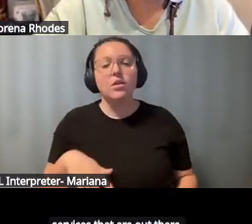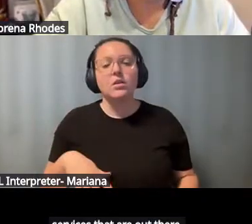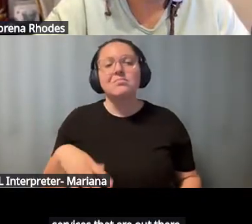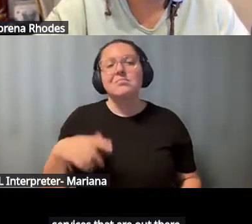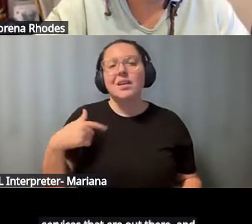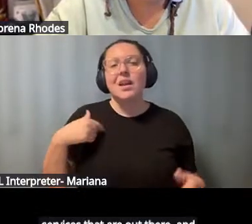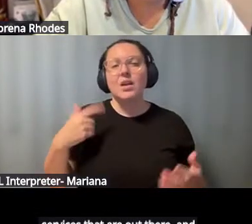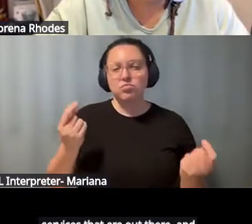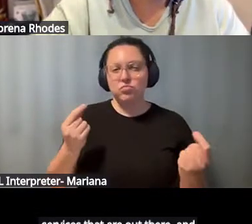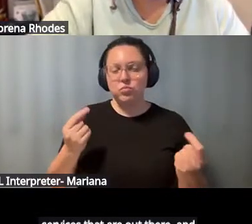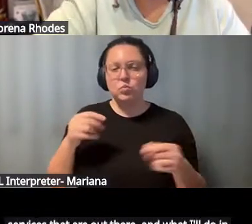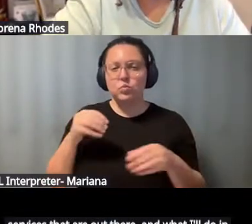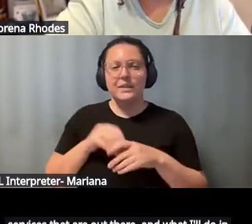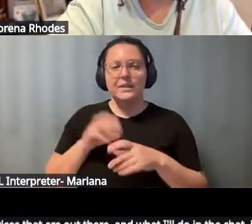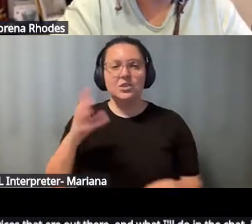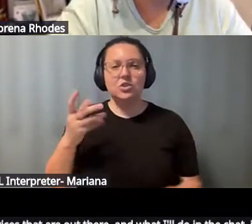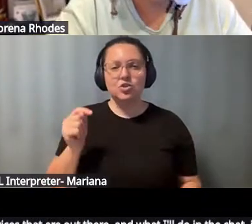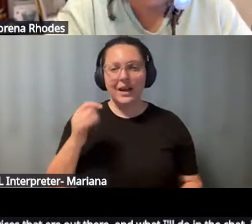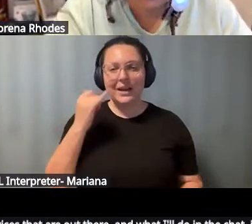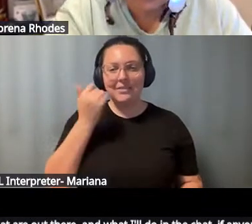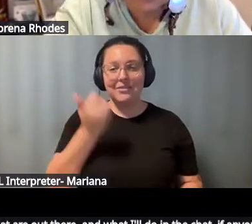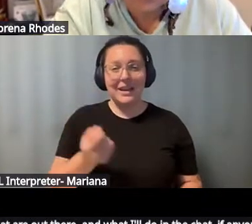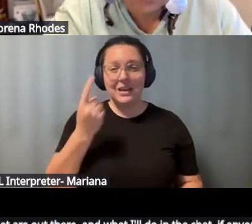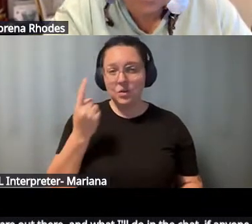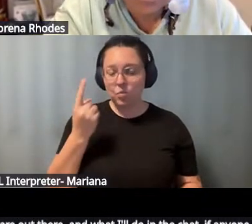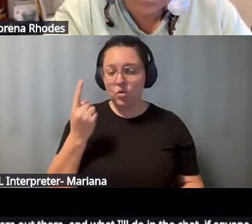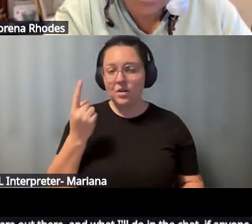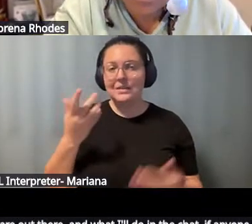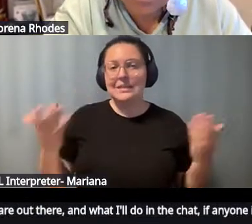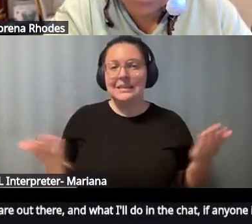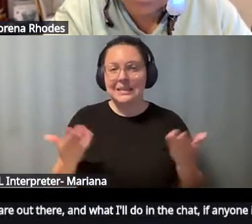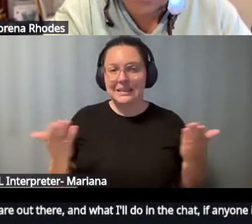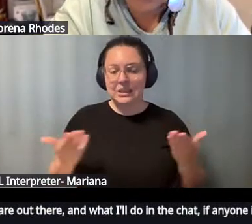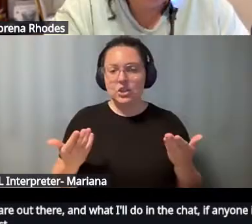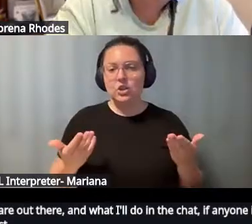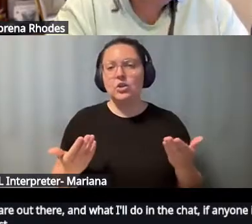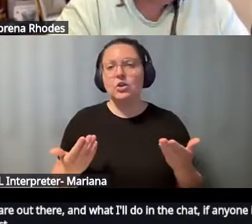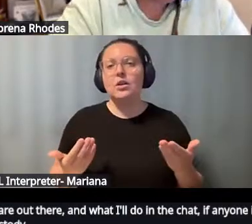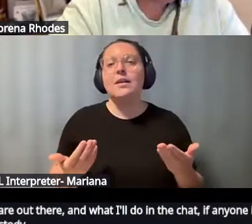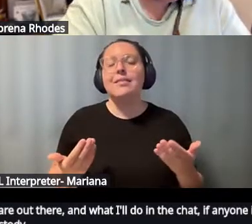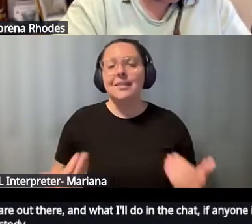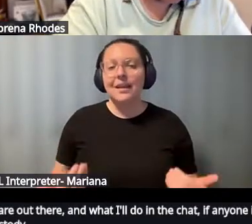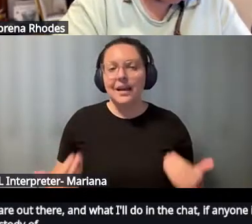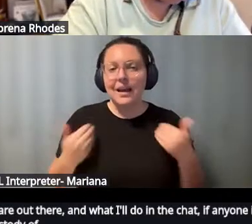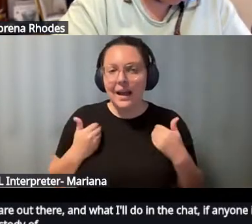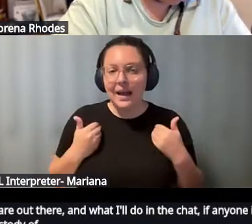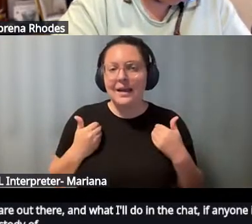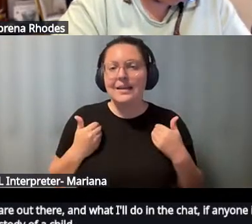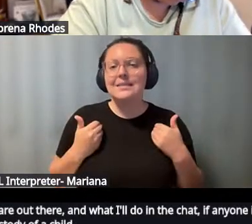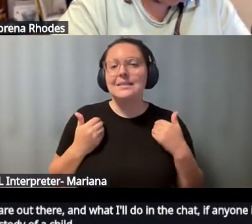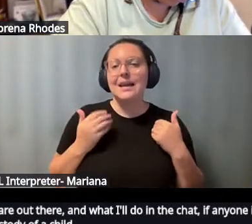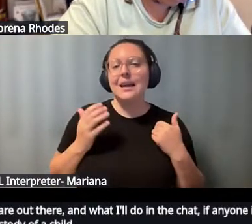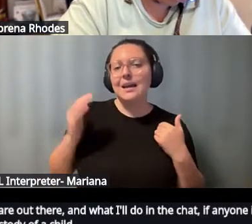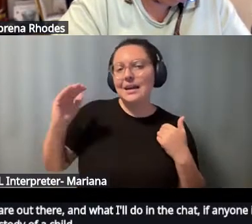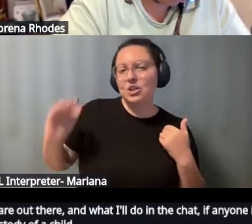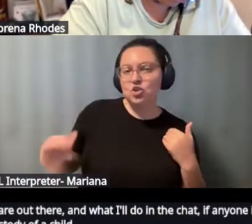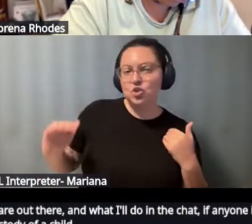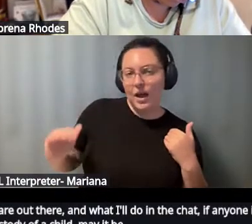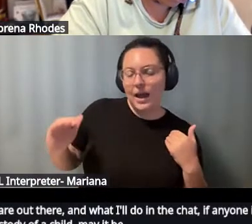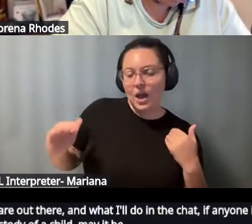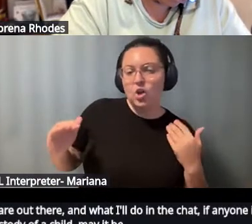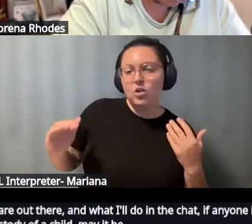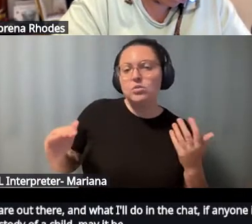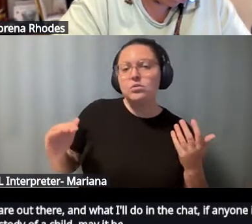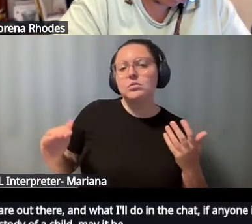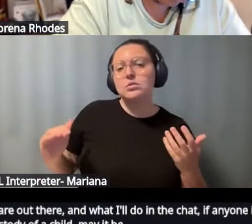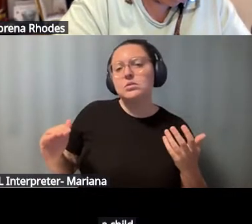the chat, if anyone is on here that is in a custody of a child, may it be a